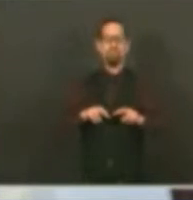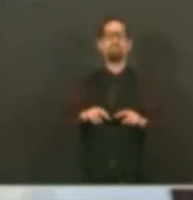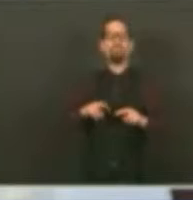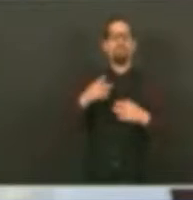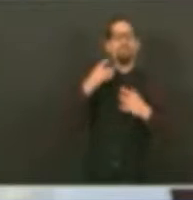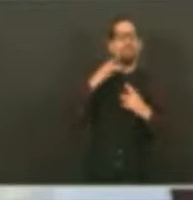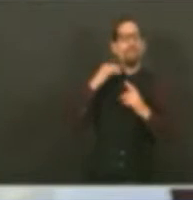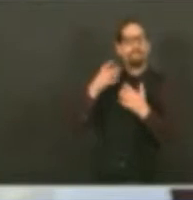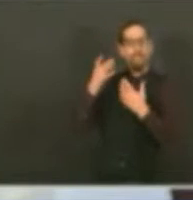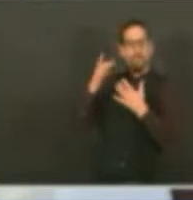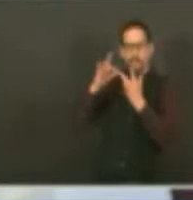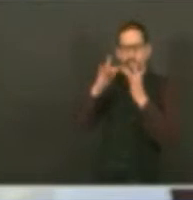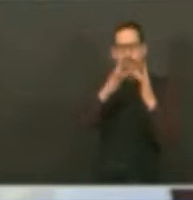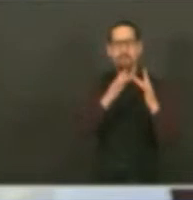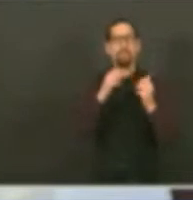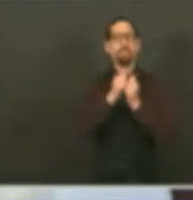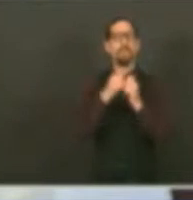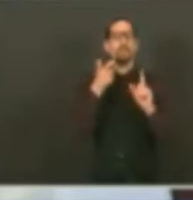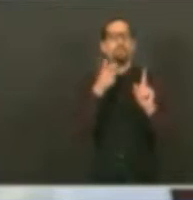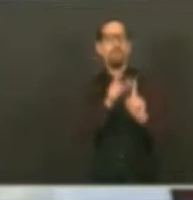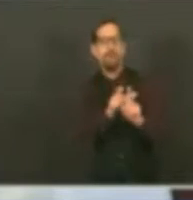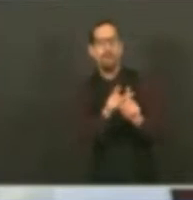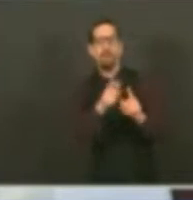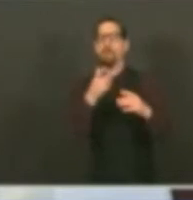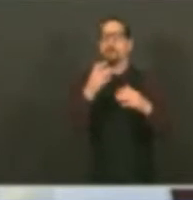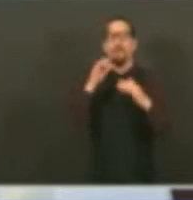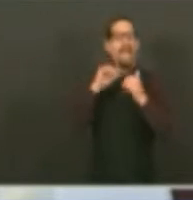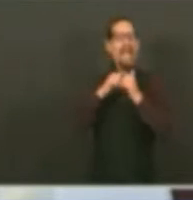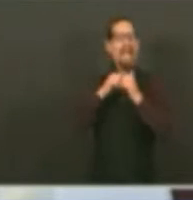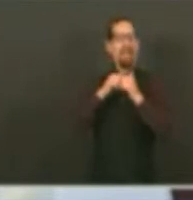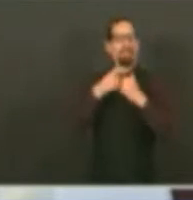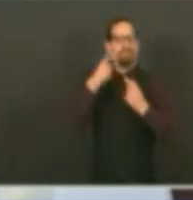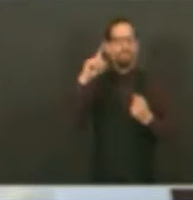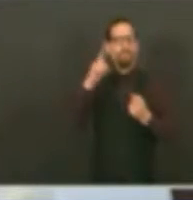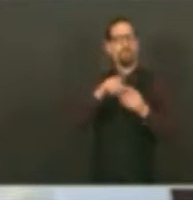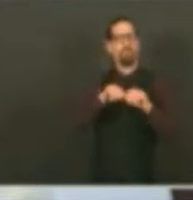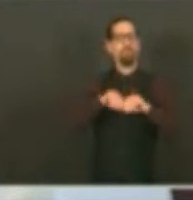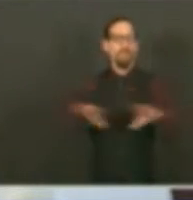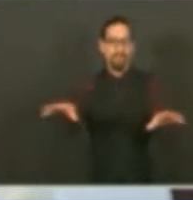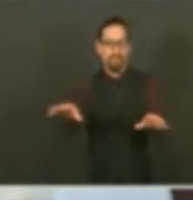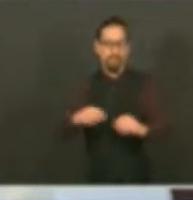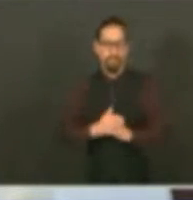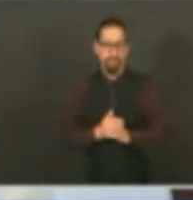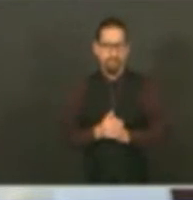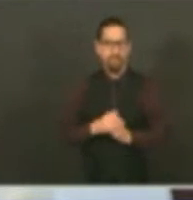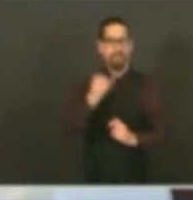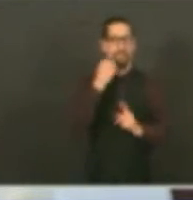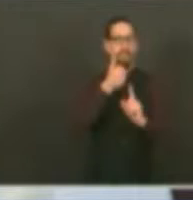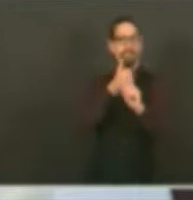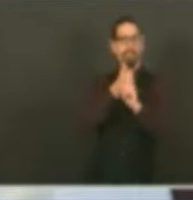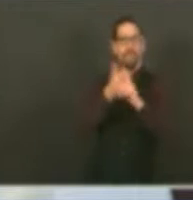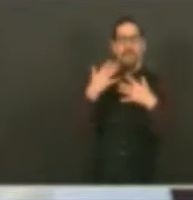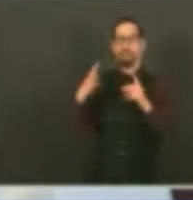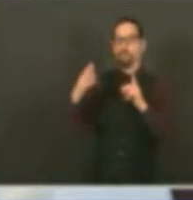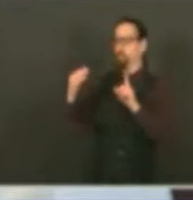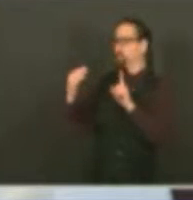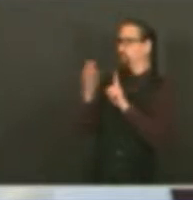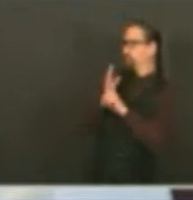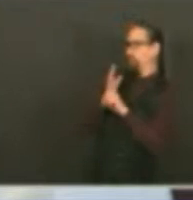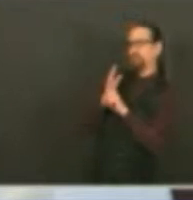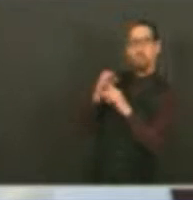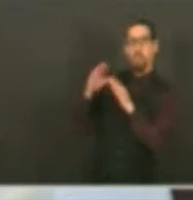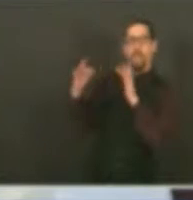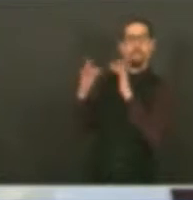and stop the spread of coronavirus. If you are a close contact, you should now quarantine